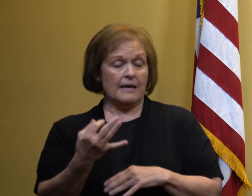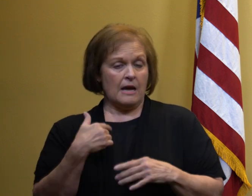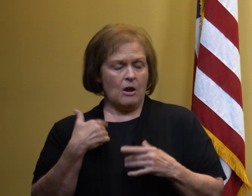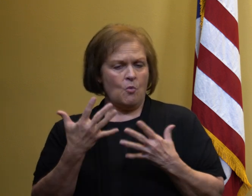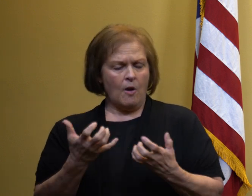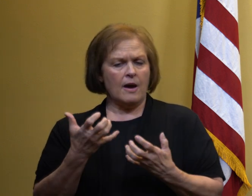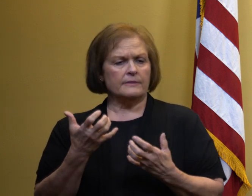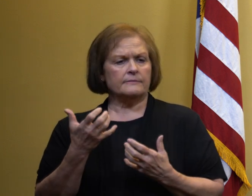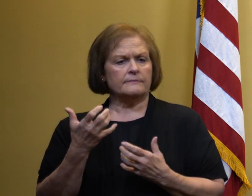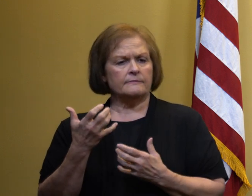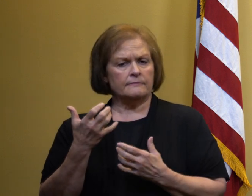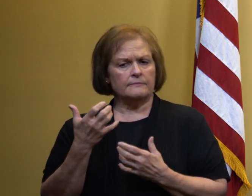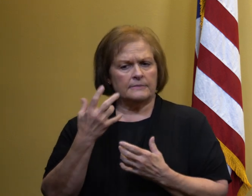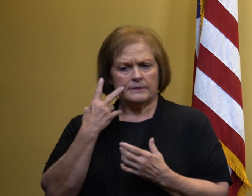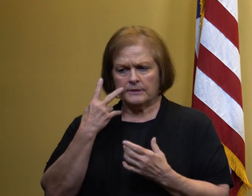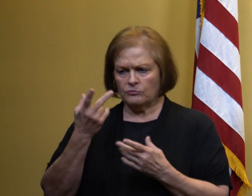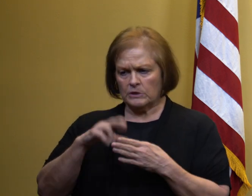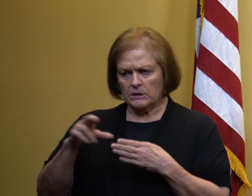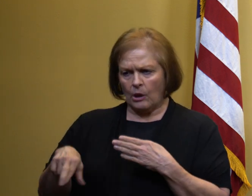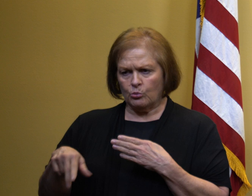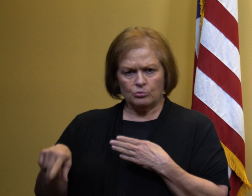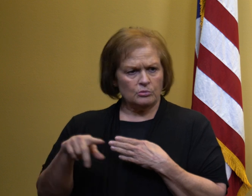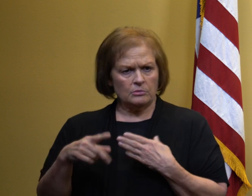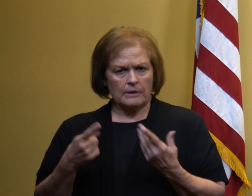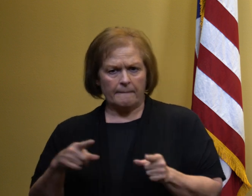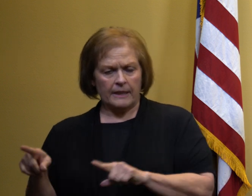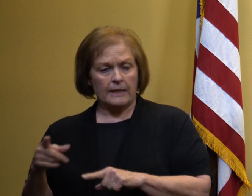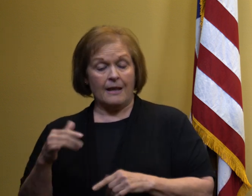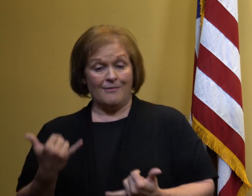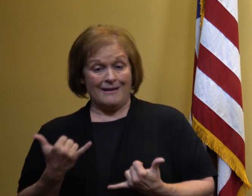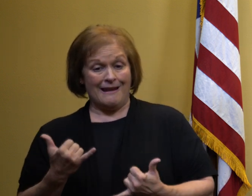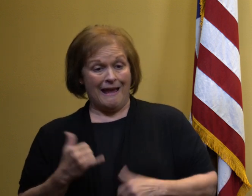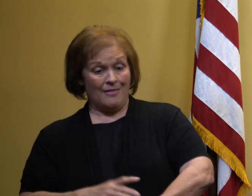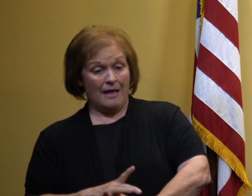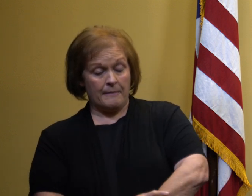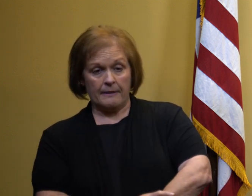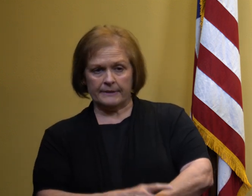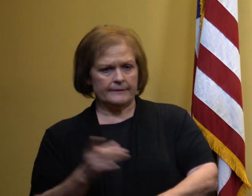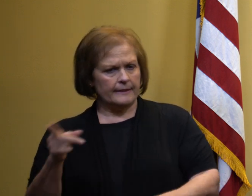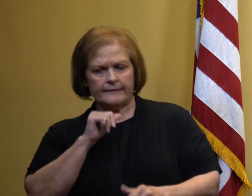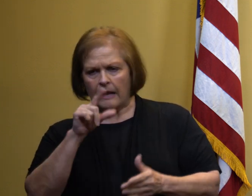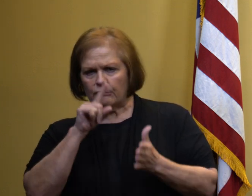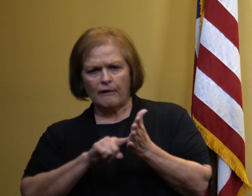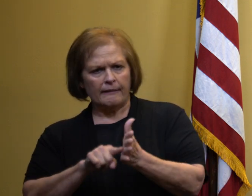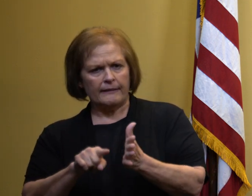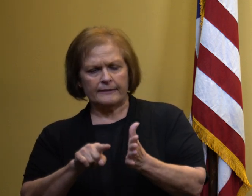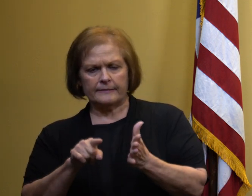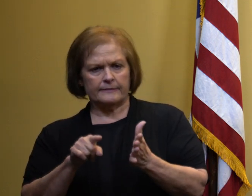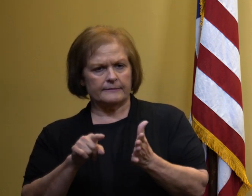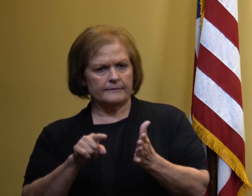for, again, some resolve there. As it stands now, ankle monitors are not tracked in real time,